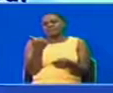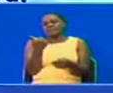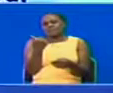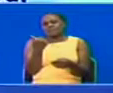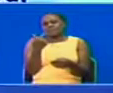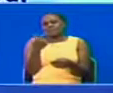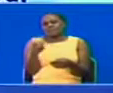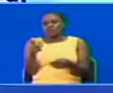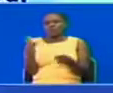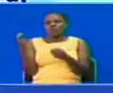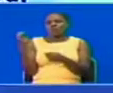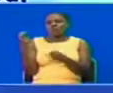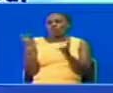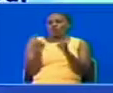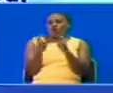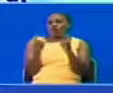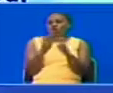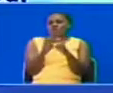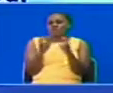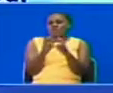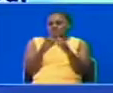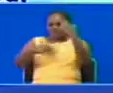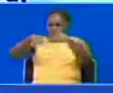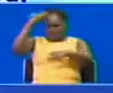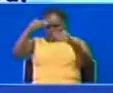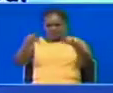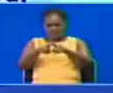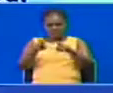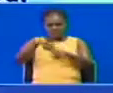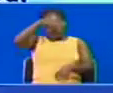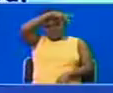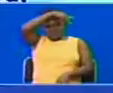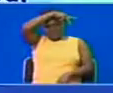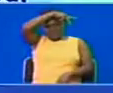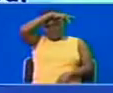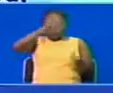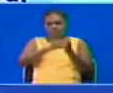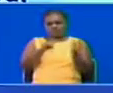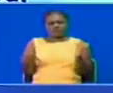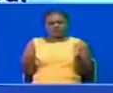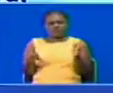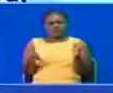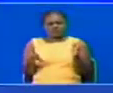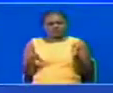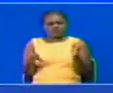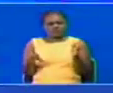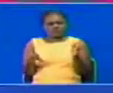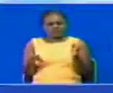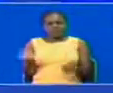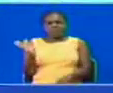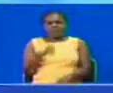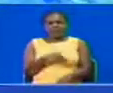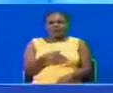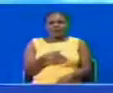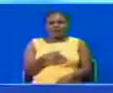to contact your institution. Executive degrees have also been suspended, and papers have been recalled. And